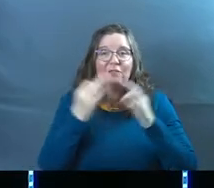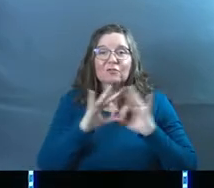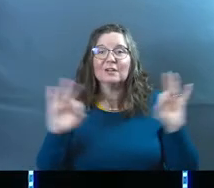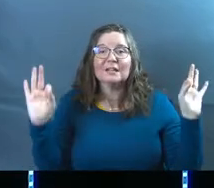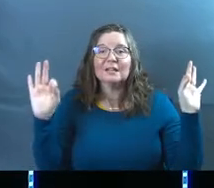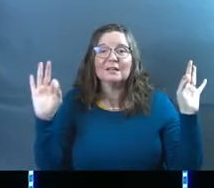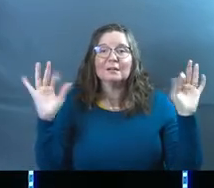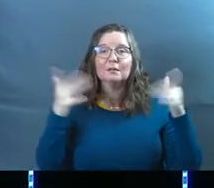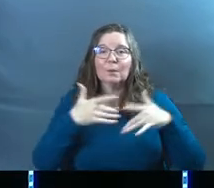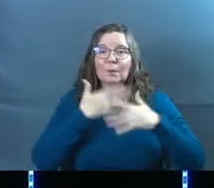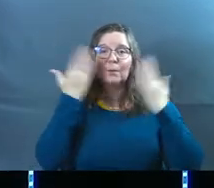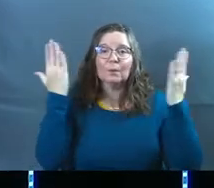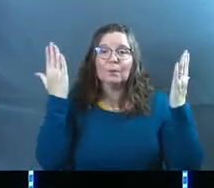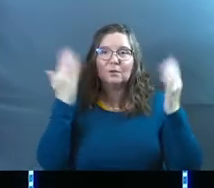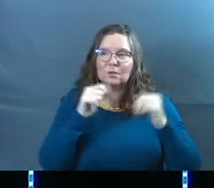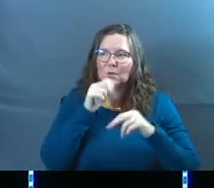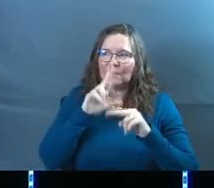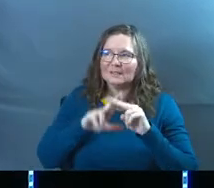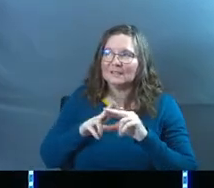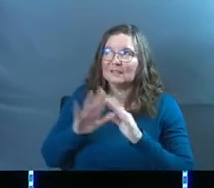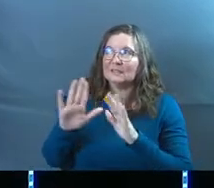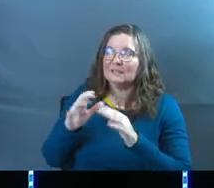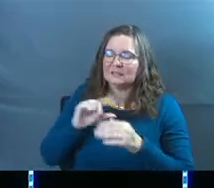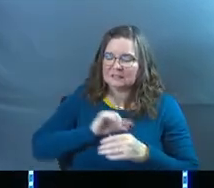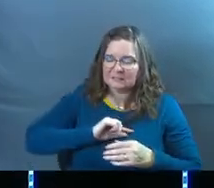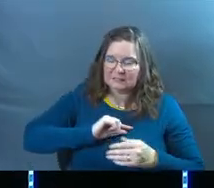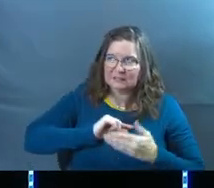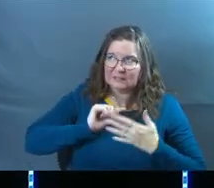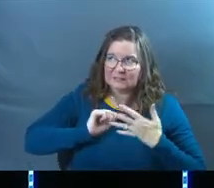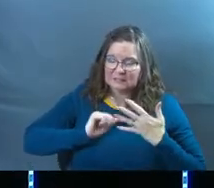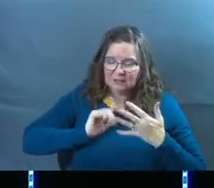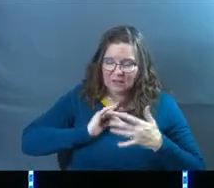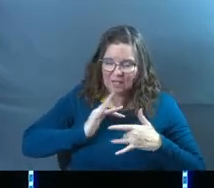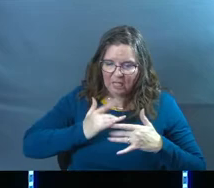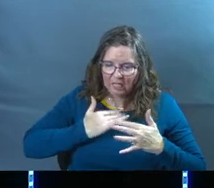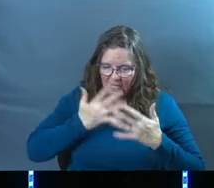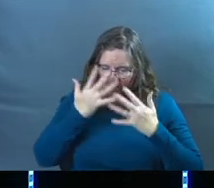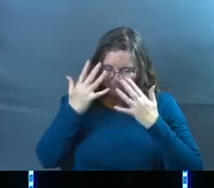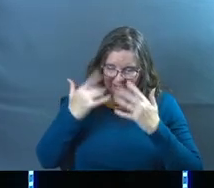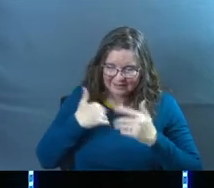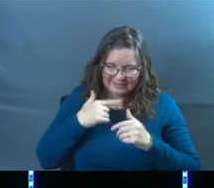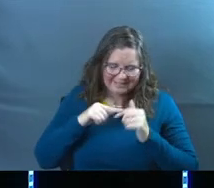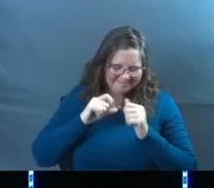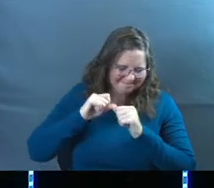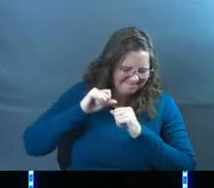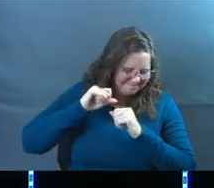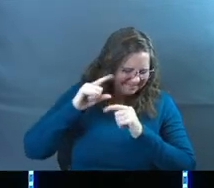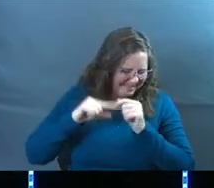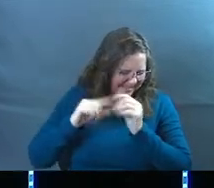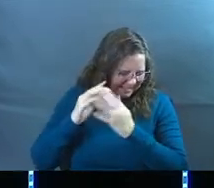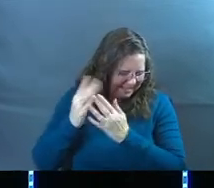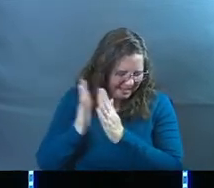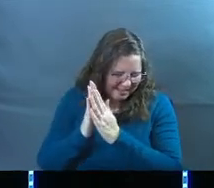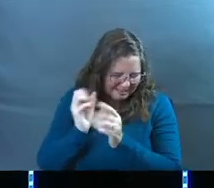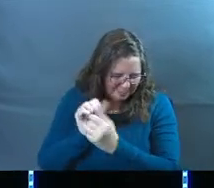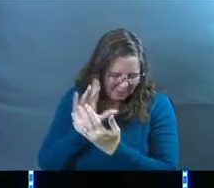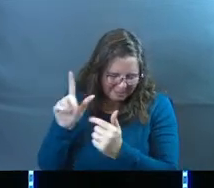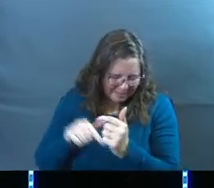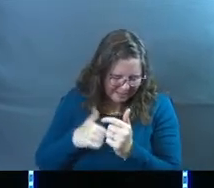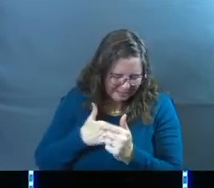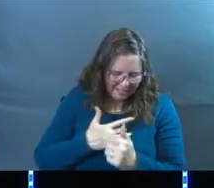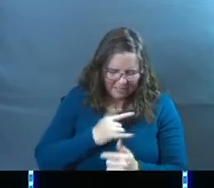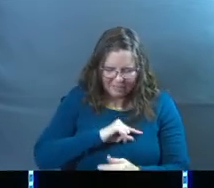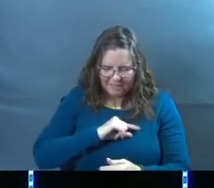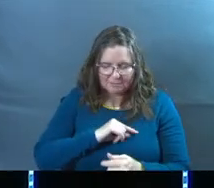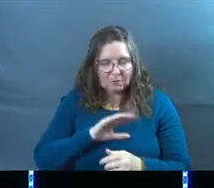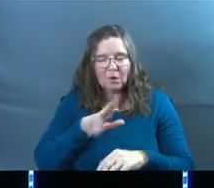don't sit there and quietly condemn yourself and feel guilty and can I even come to God and ask for things and approach him? Of